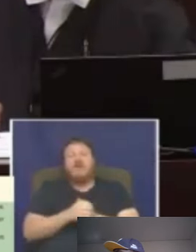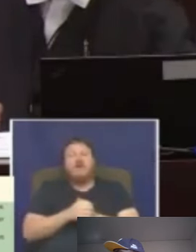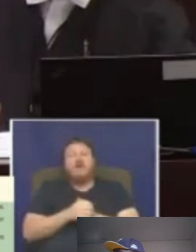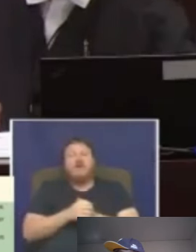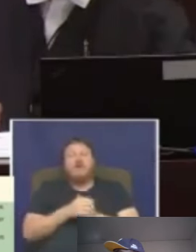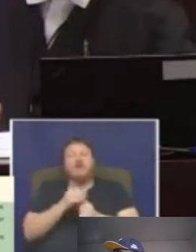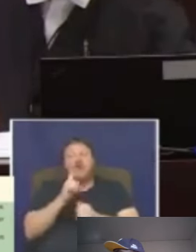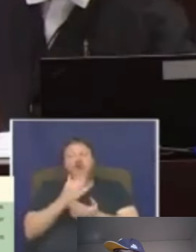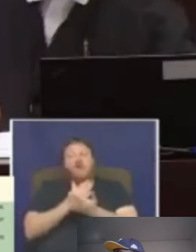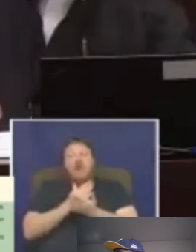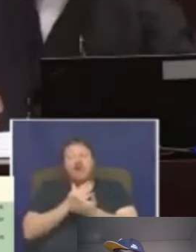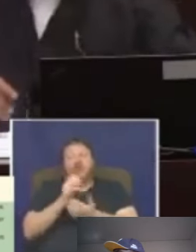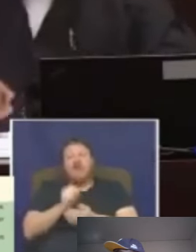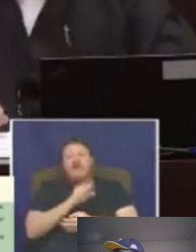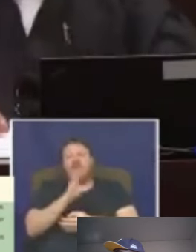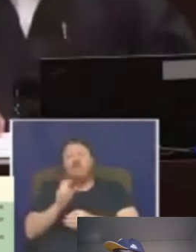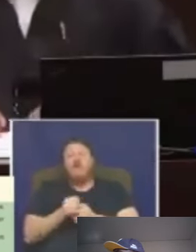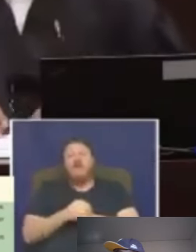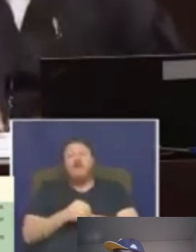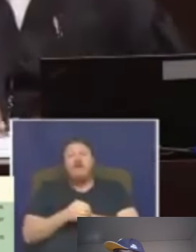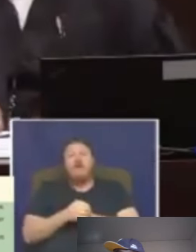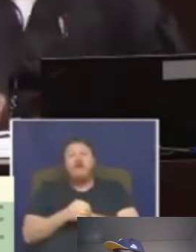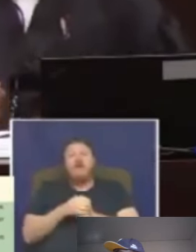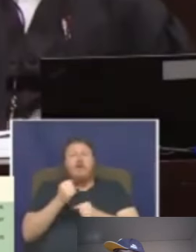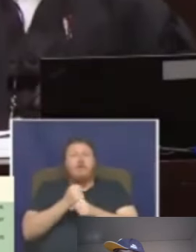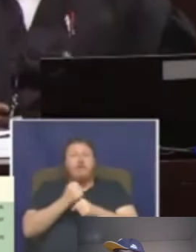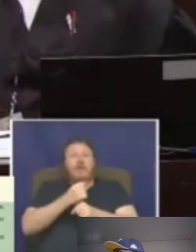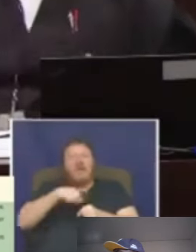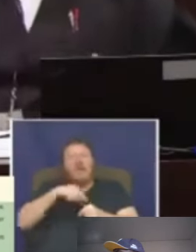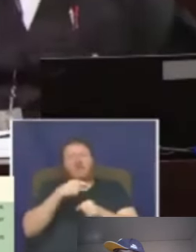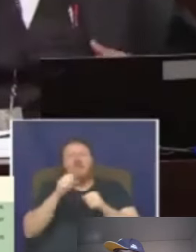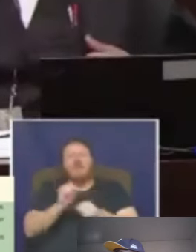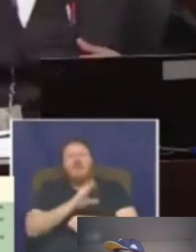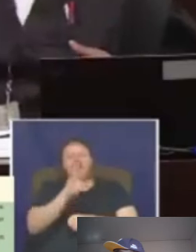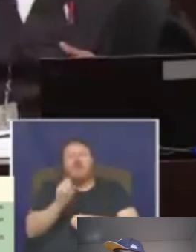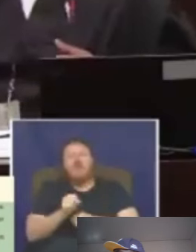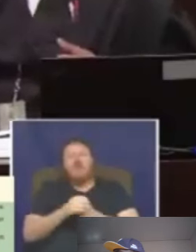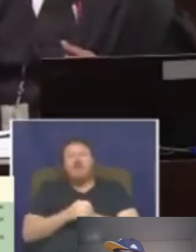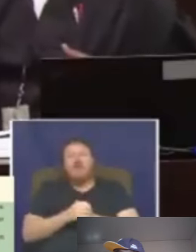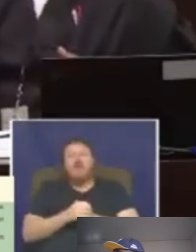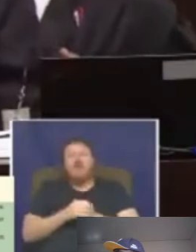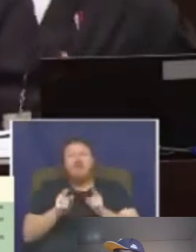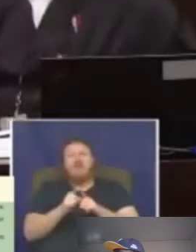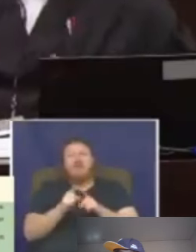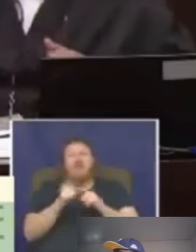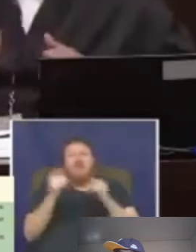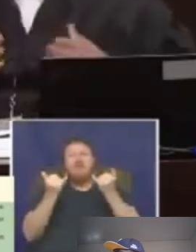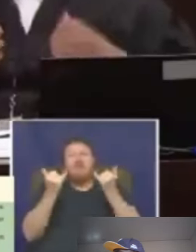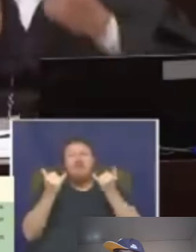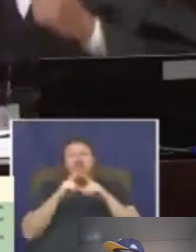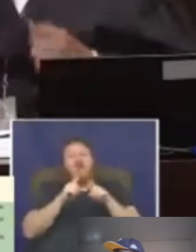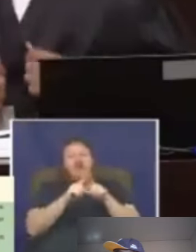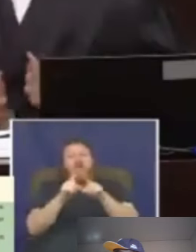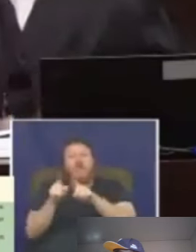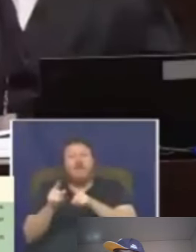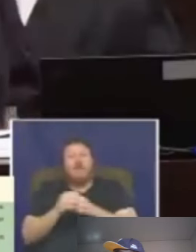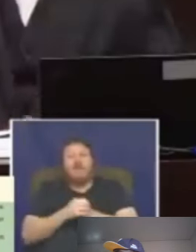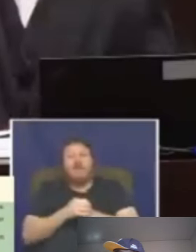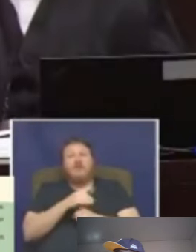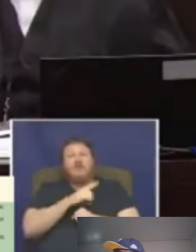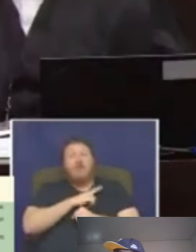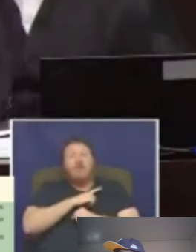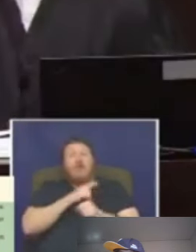what we share as South Africans. To celebrate what makes us South Africans. But also to celebrate our differences. Because